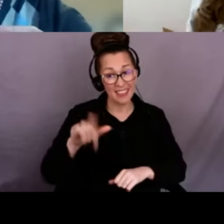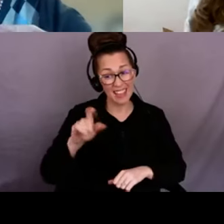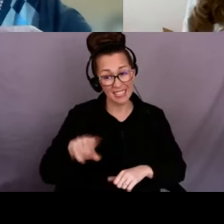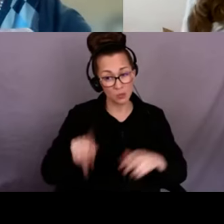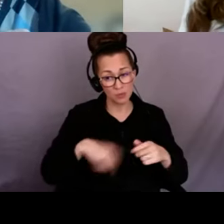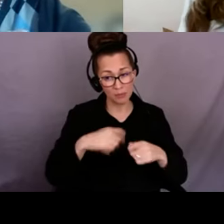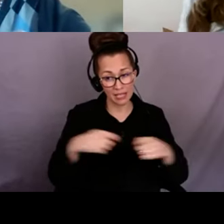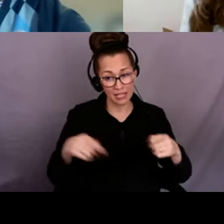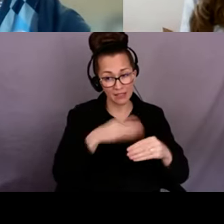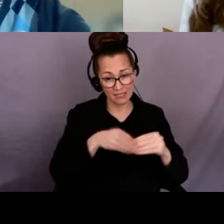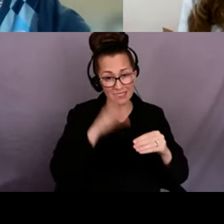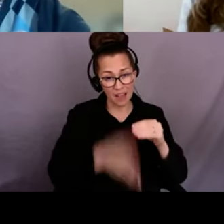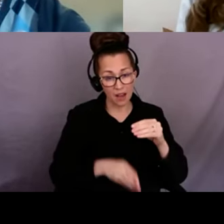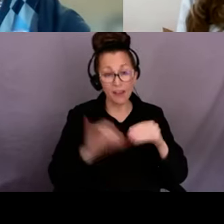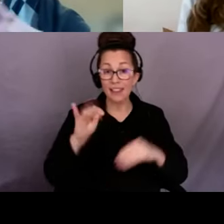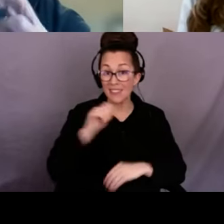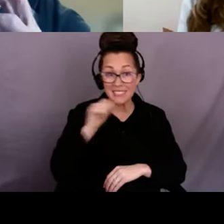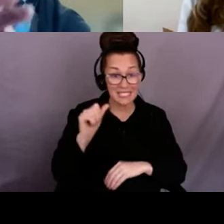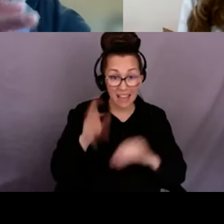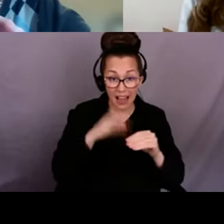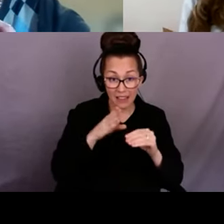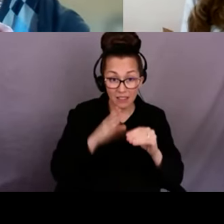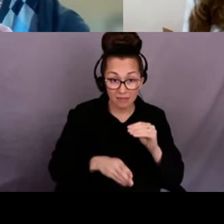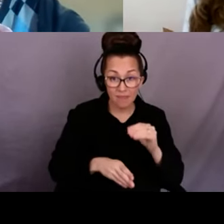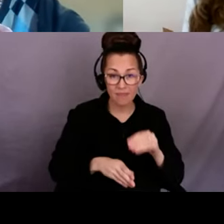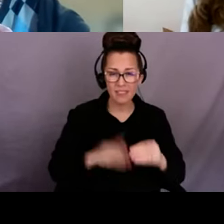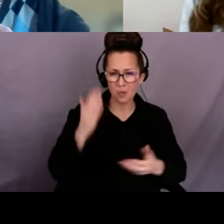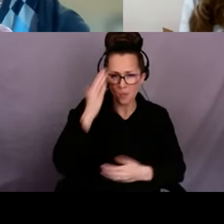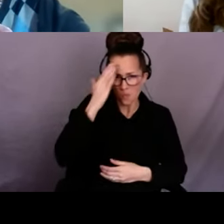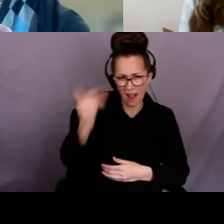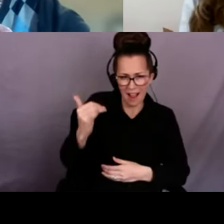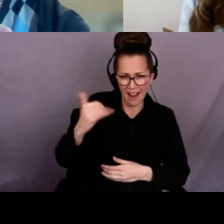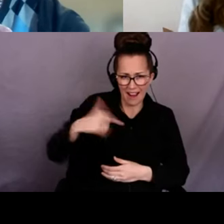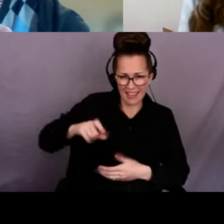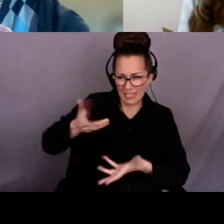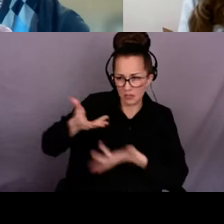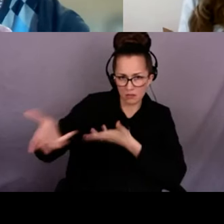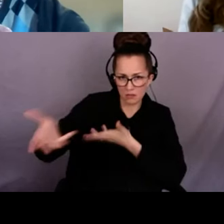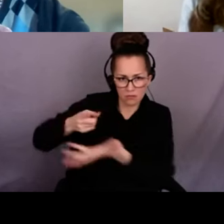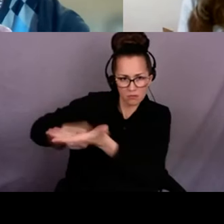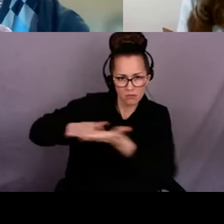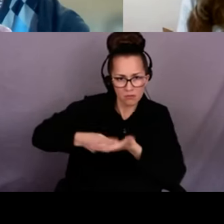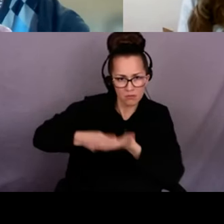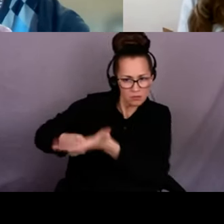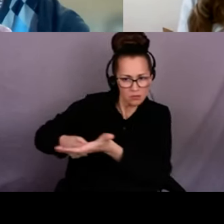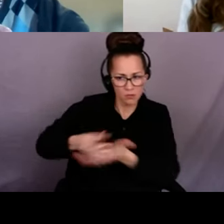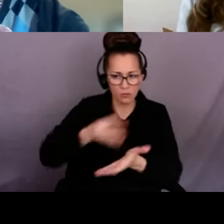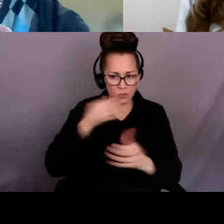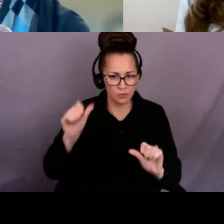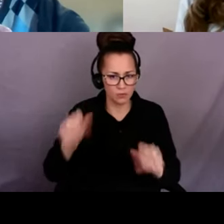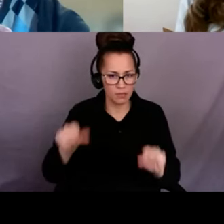is a reason it's not getting done, then there needs to be a conversation, and it needs to happen as soon as possible.